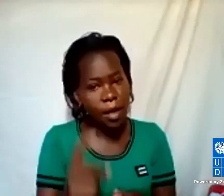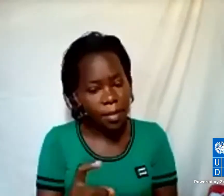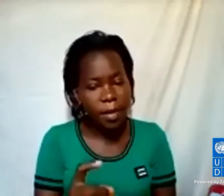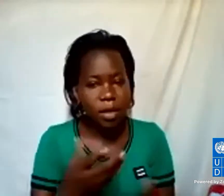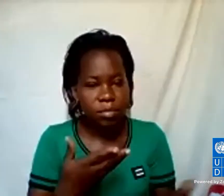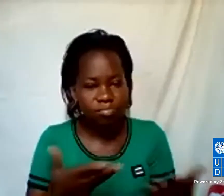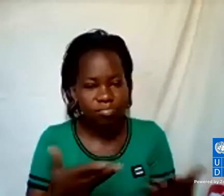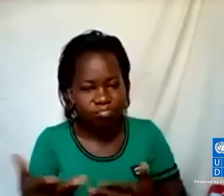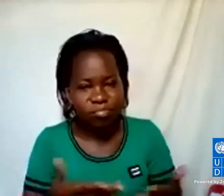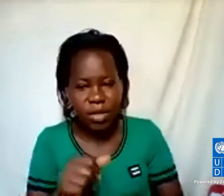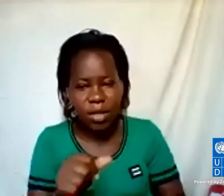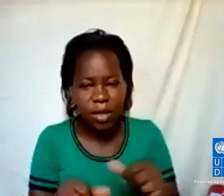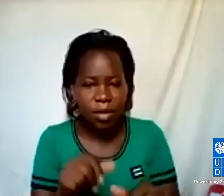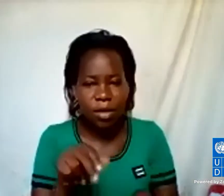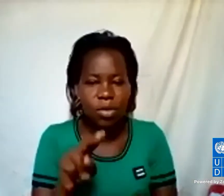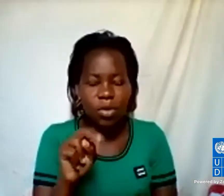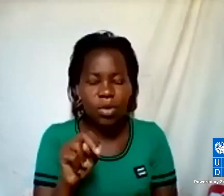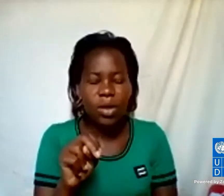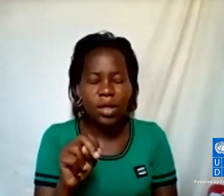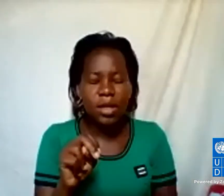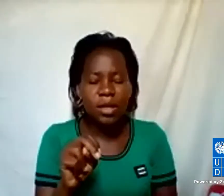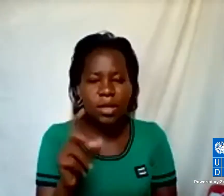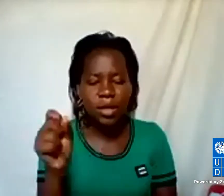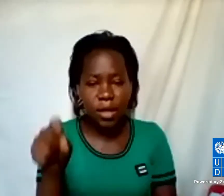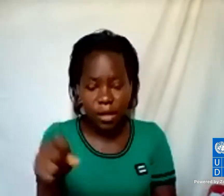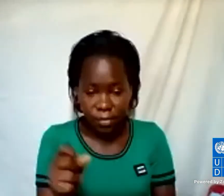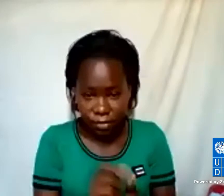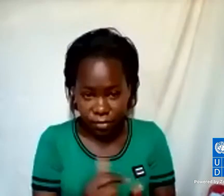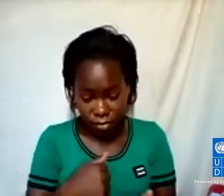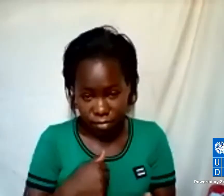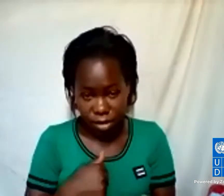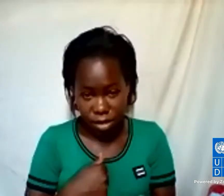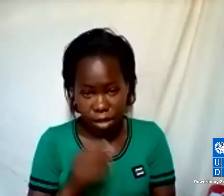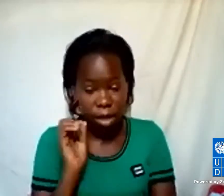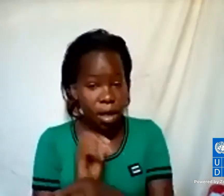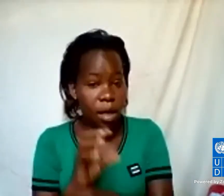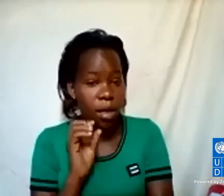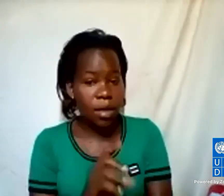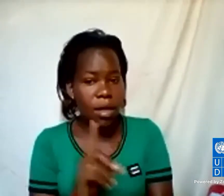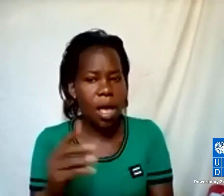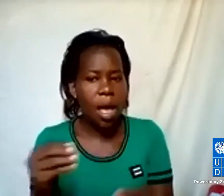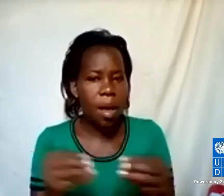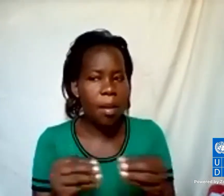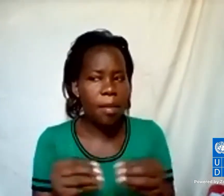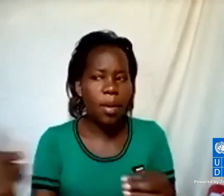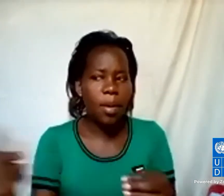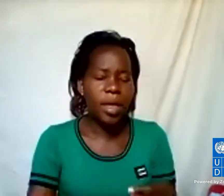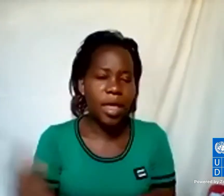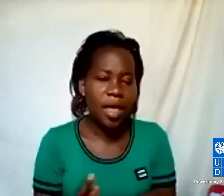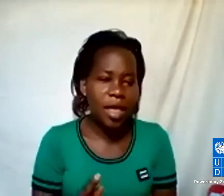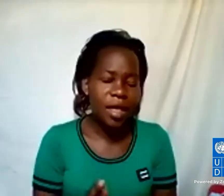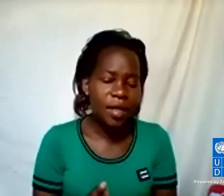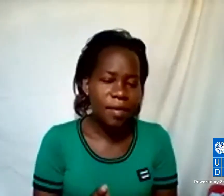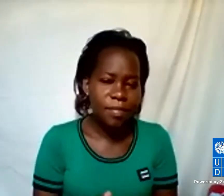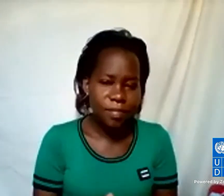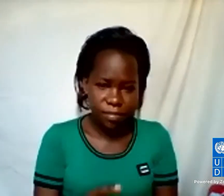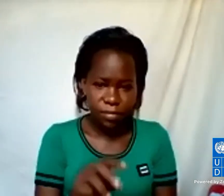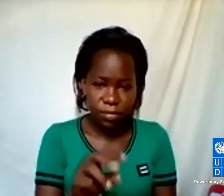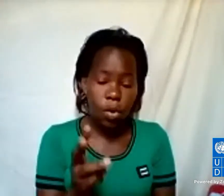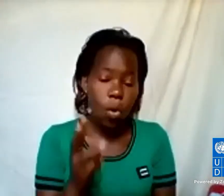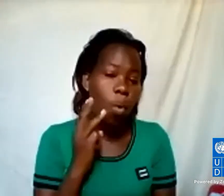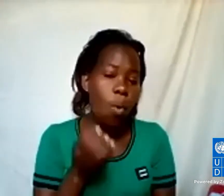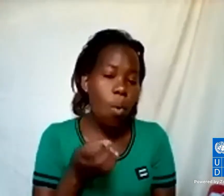certification. I'm a consultant in one. There is a young boy who came up with Avalanche wine, and last Tuesday